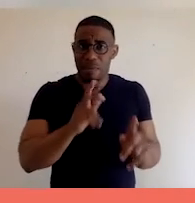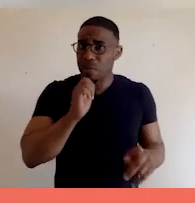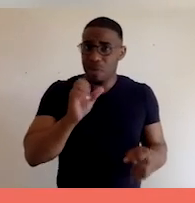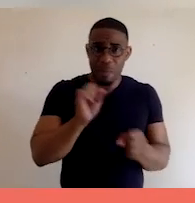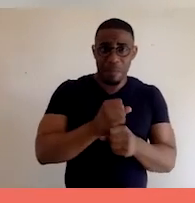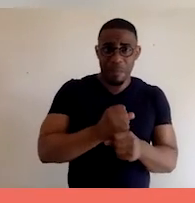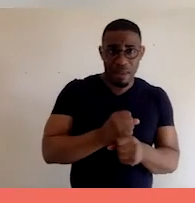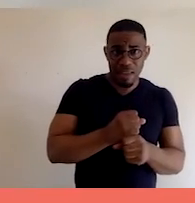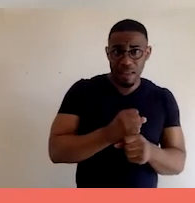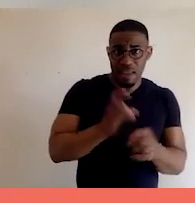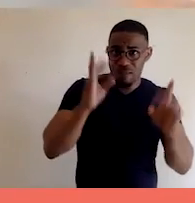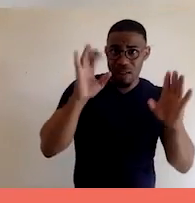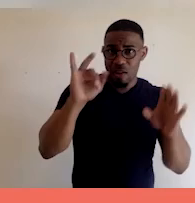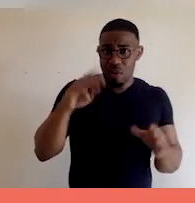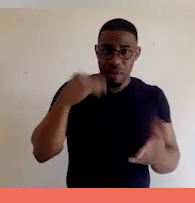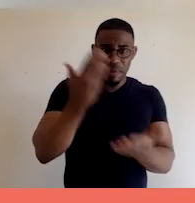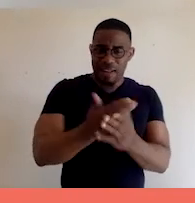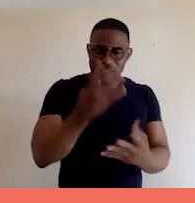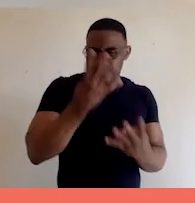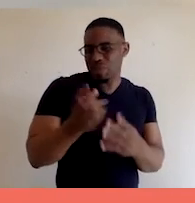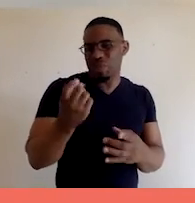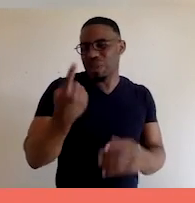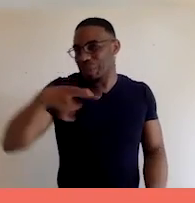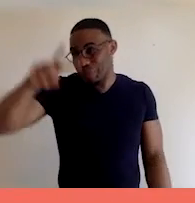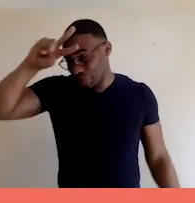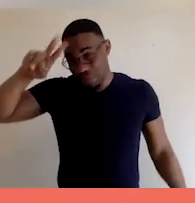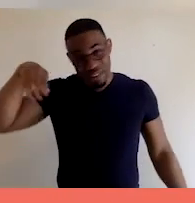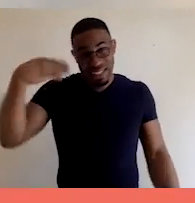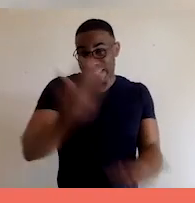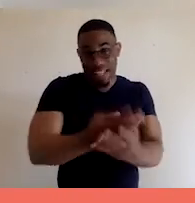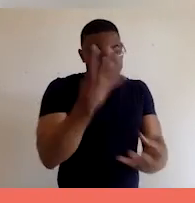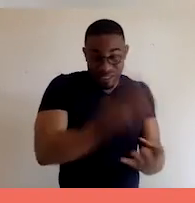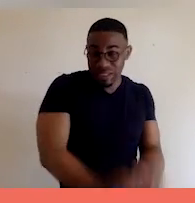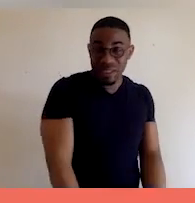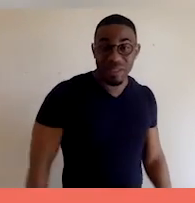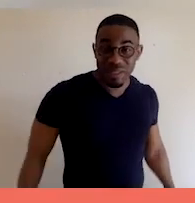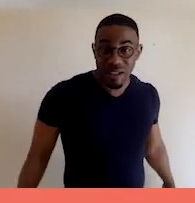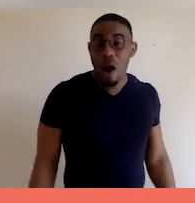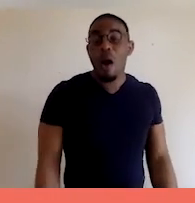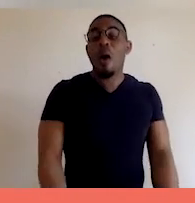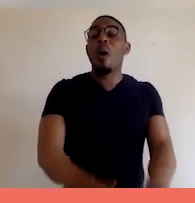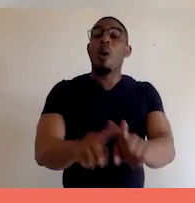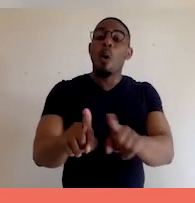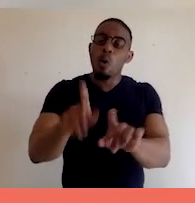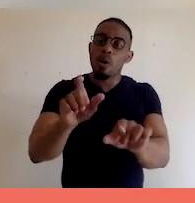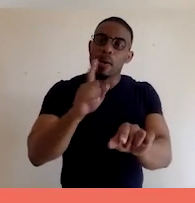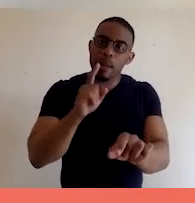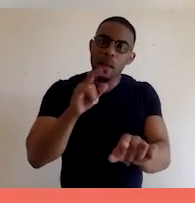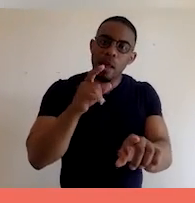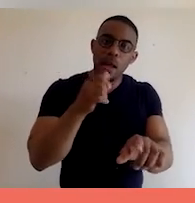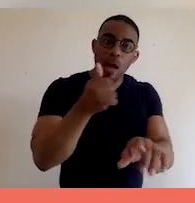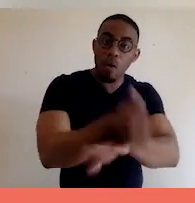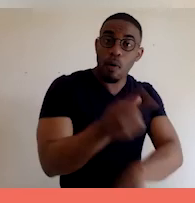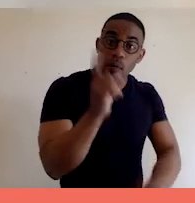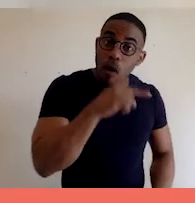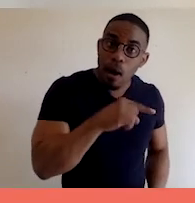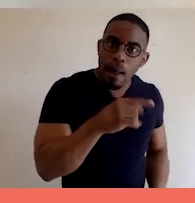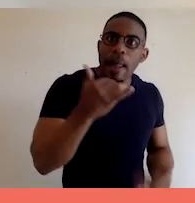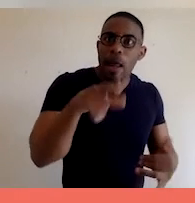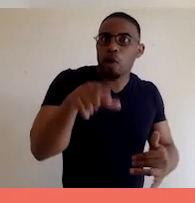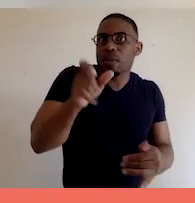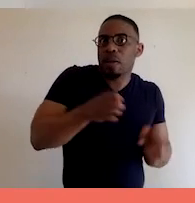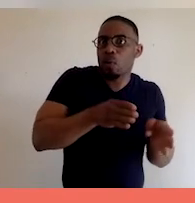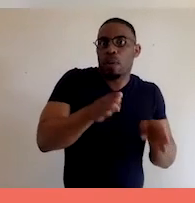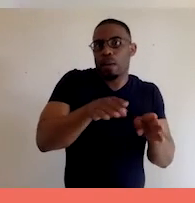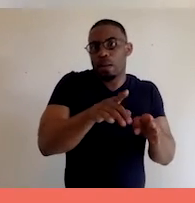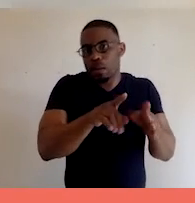make violent crimes to land in jail. You could do something stupid and land in there, or you could be accused falsely, and now you need a